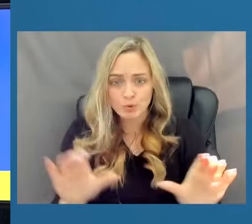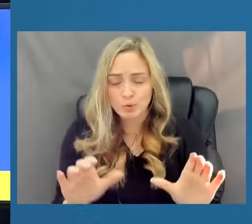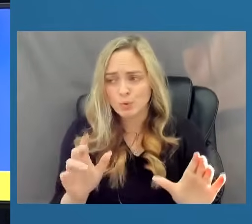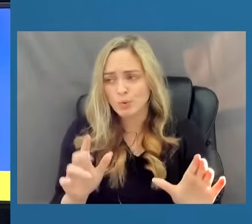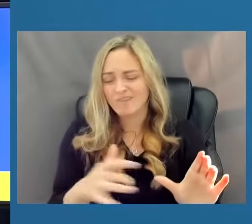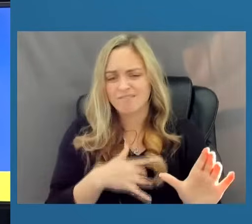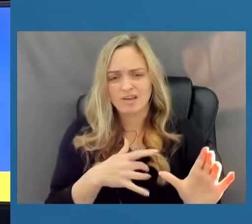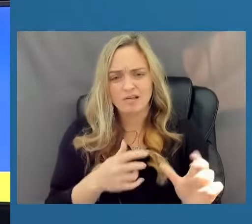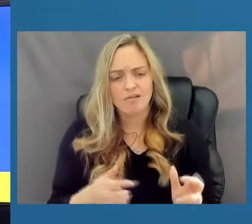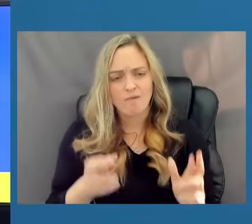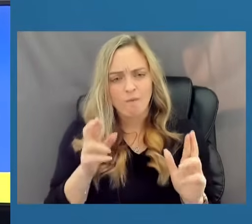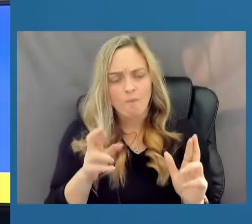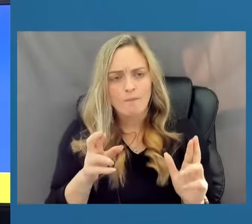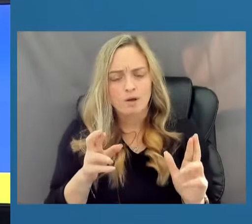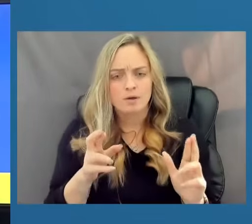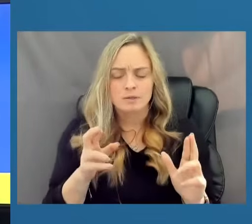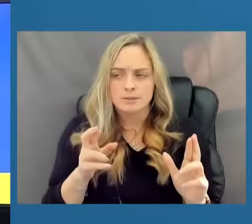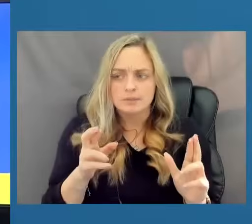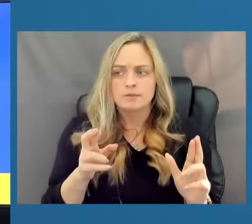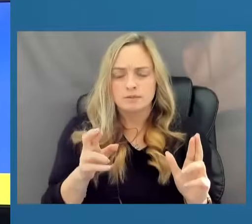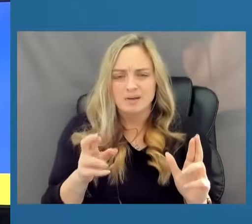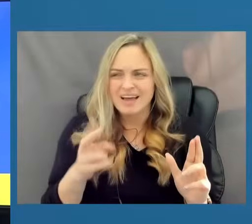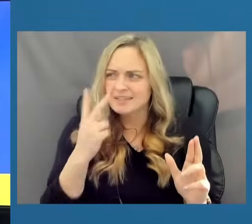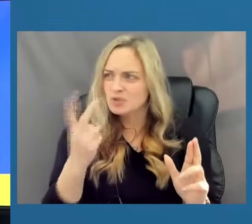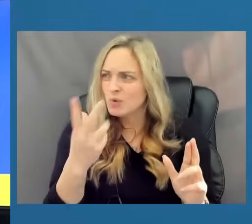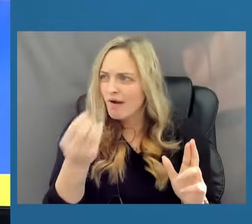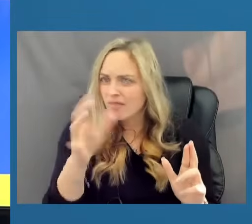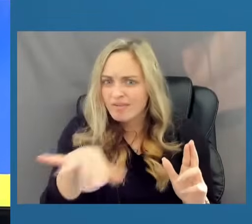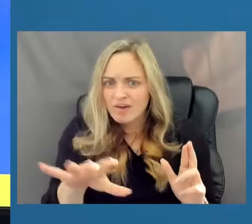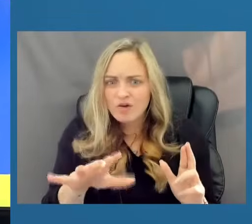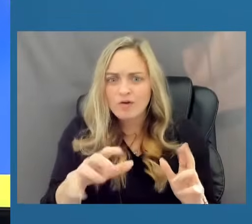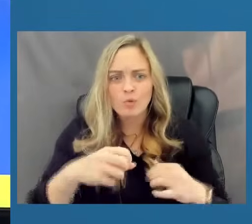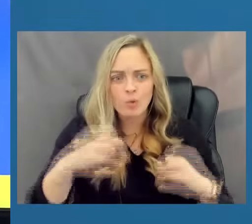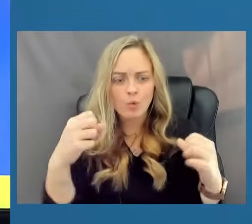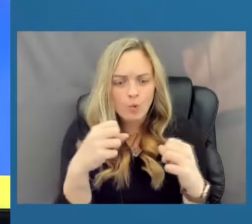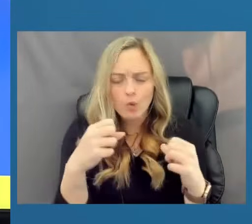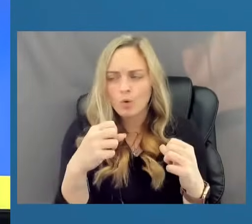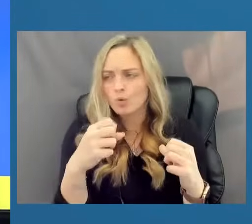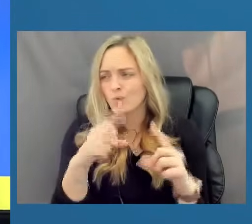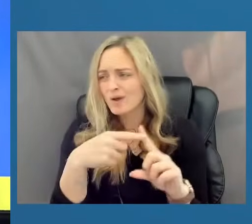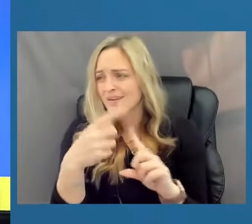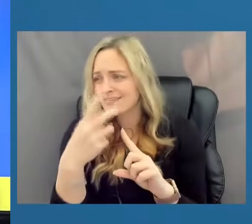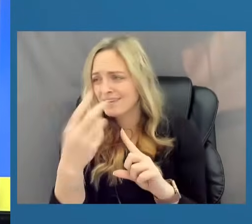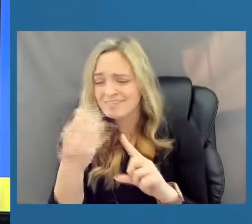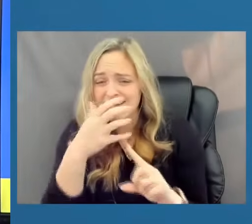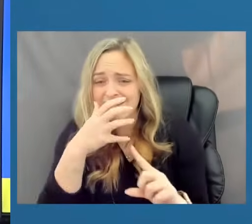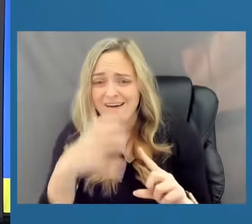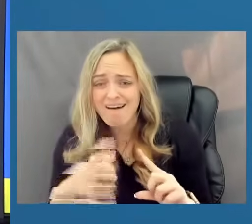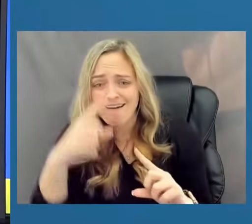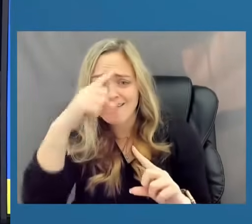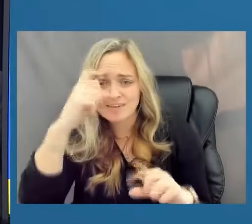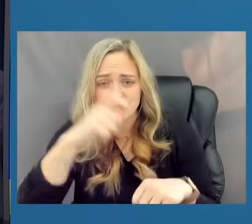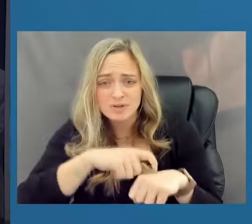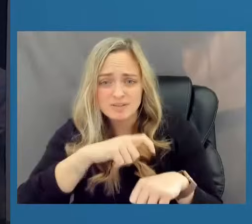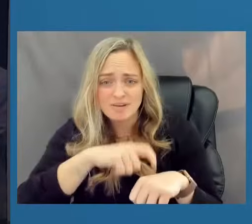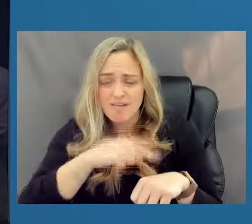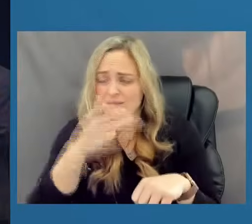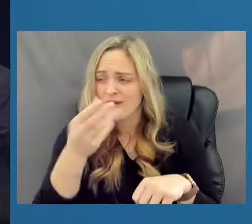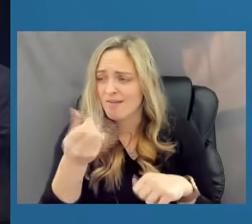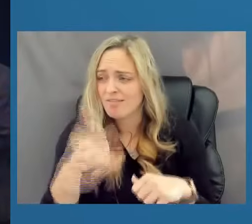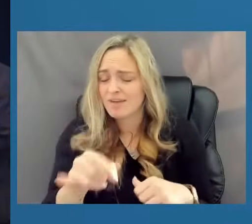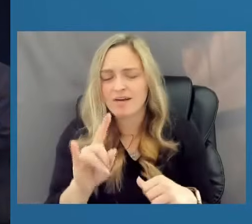how you're out there in the cold and in the heat over the summer, and just out there doing what you know we are called to do at this